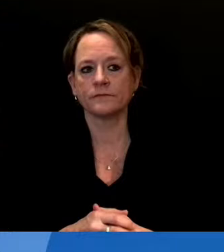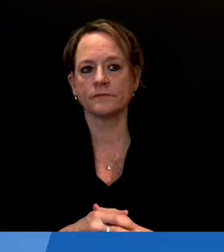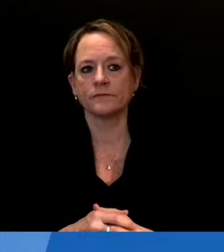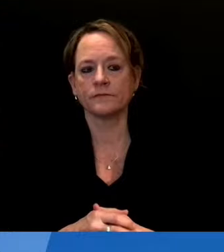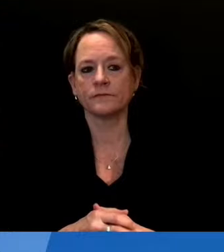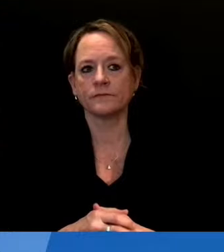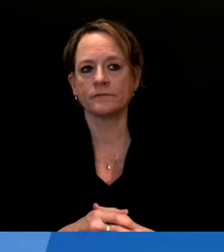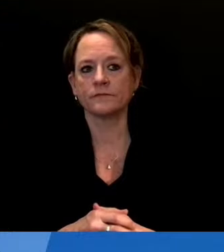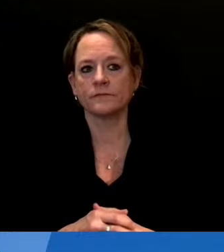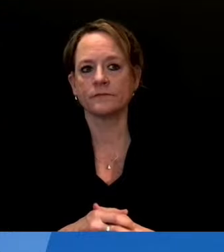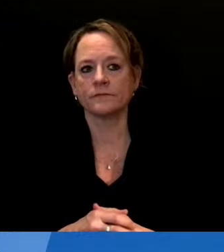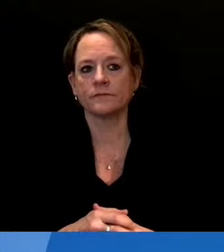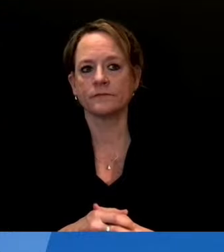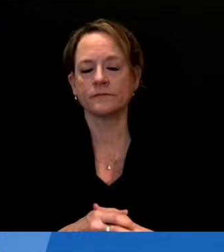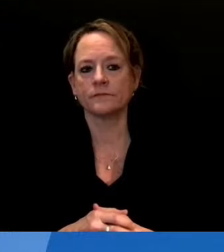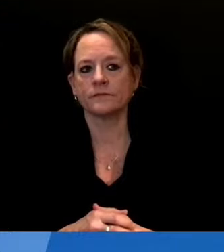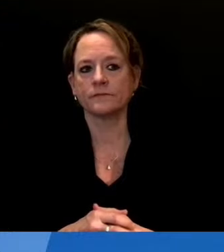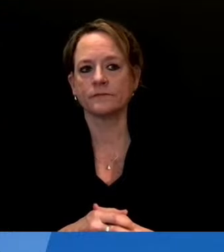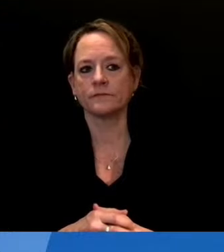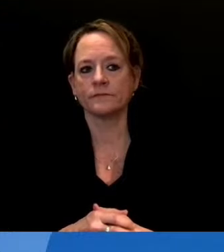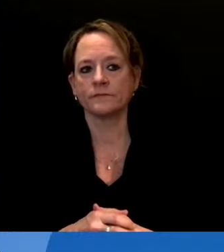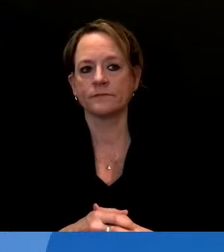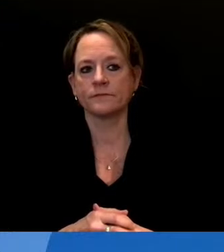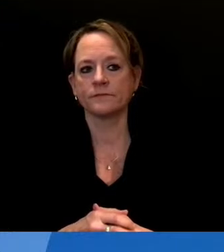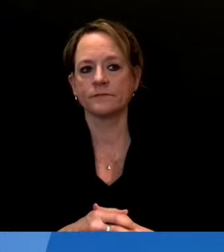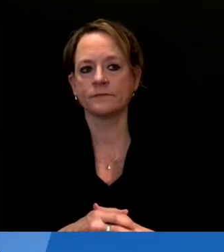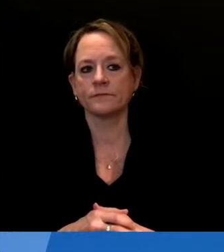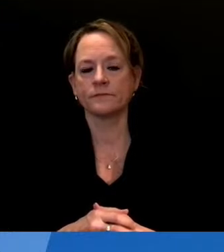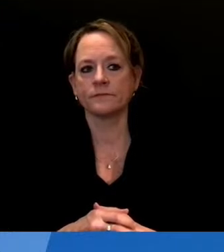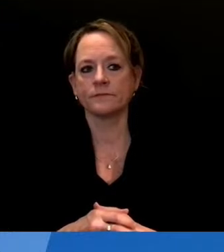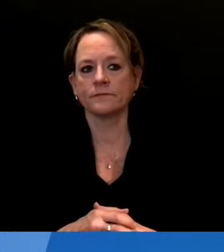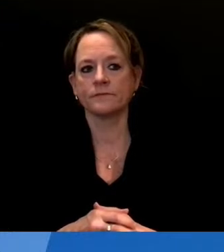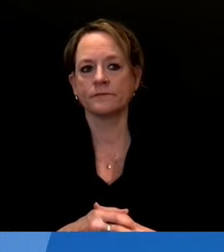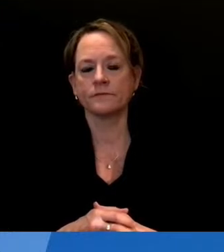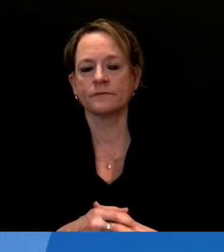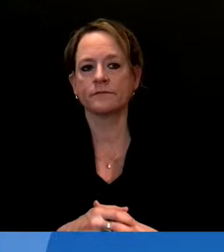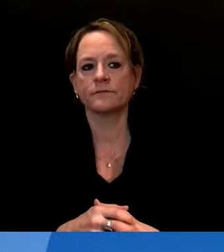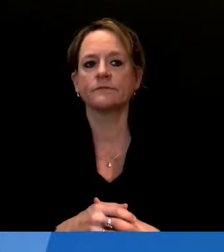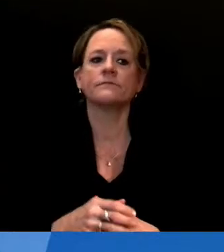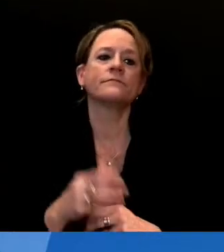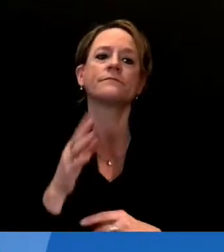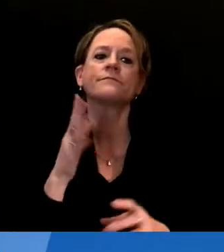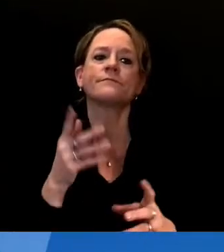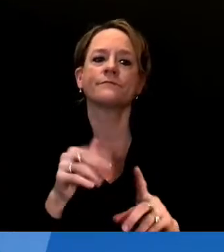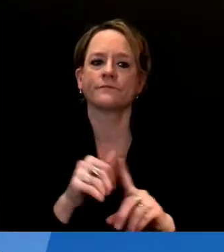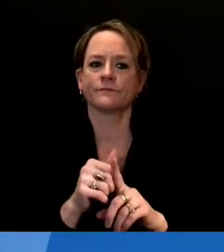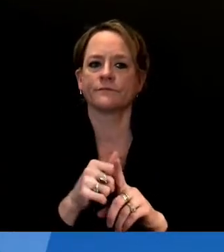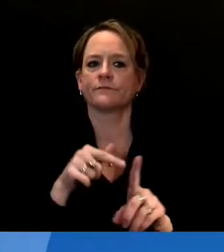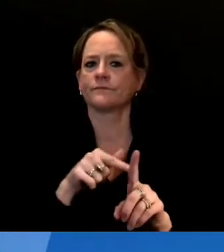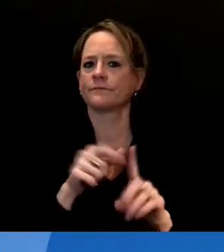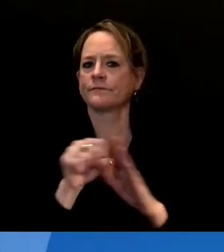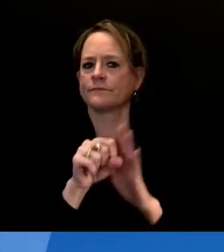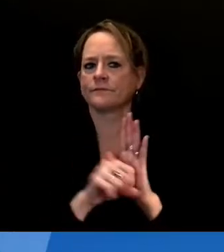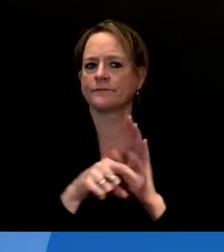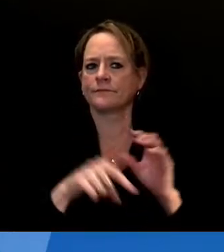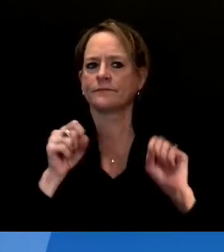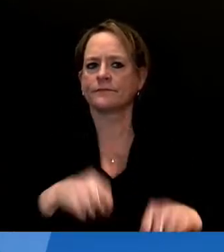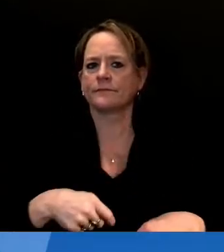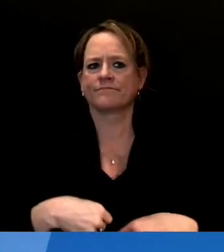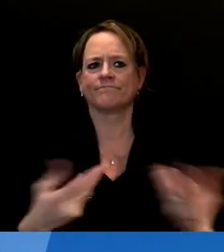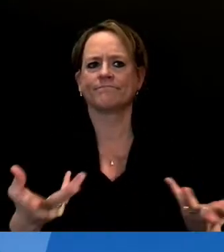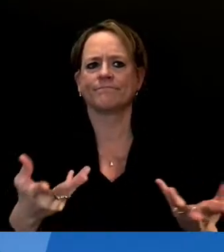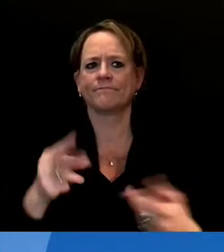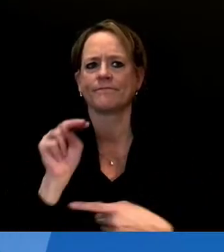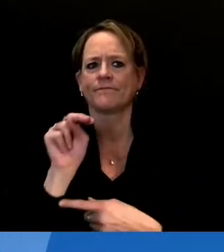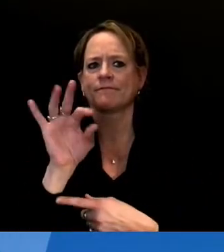local distribution of N95s and KN95s in Milwaukee? The libraries are all out, and the city health department says that health